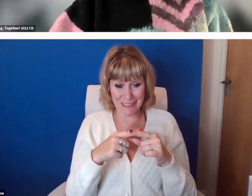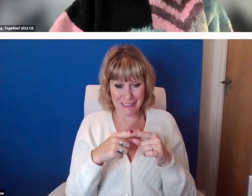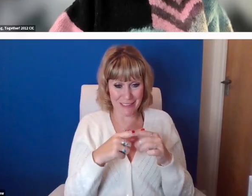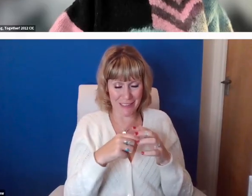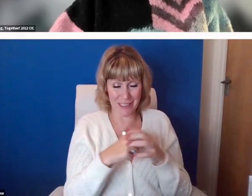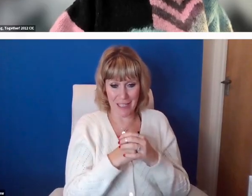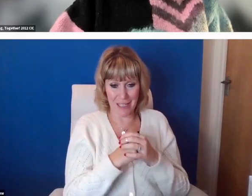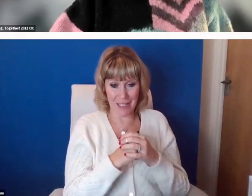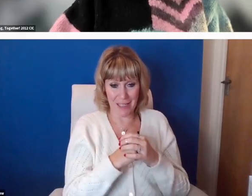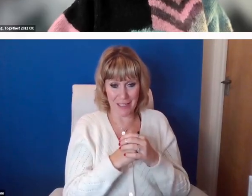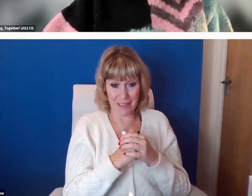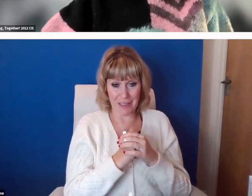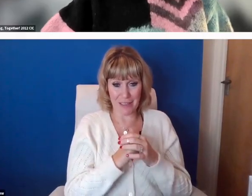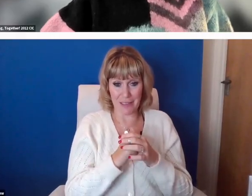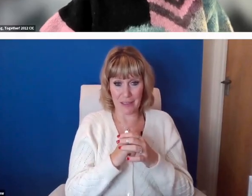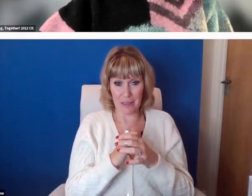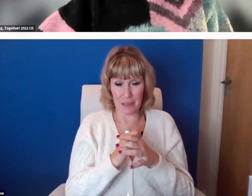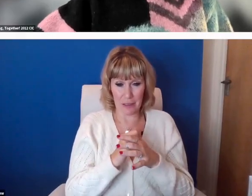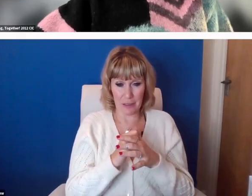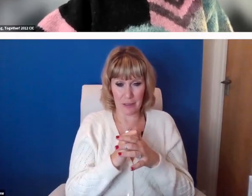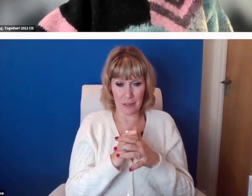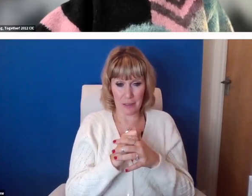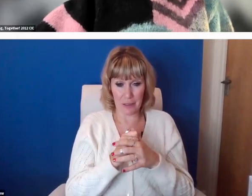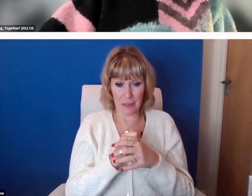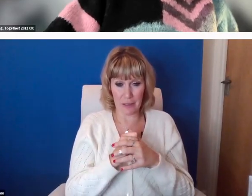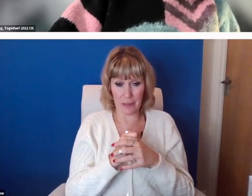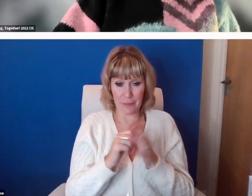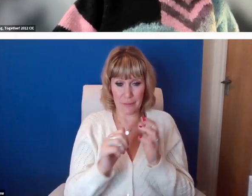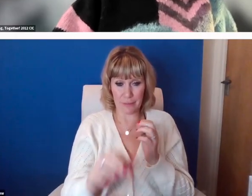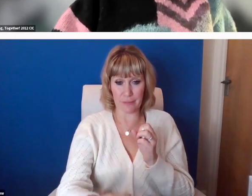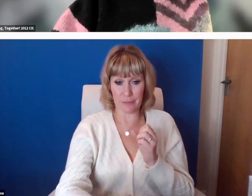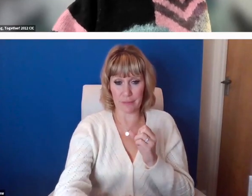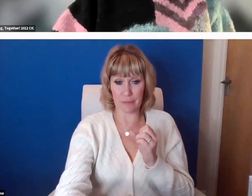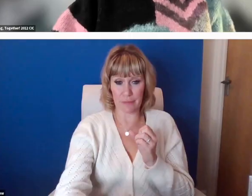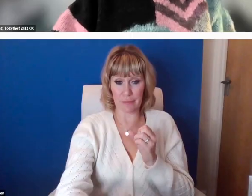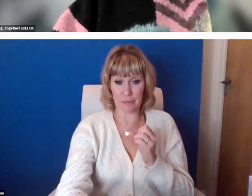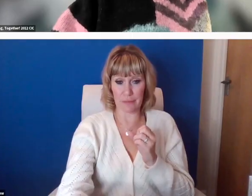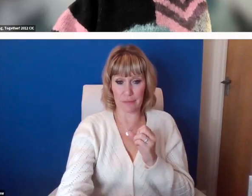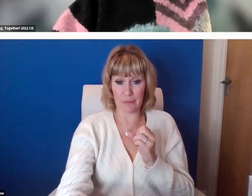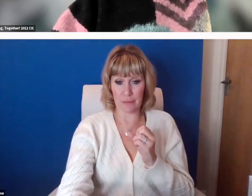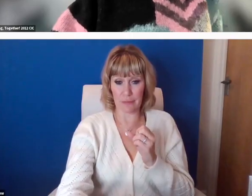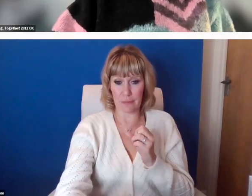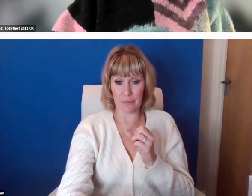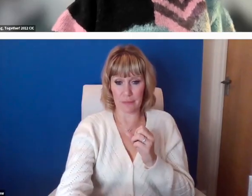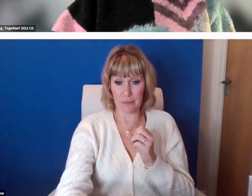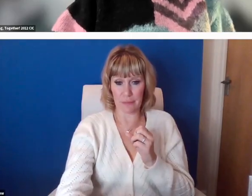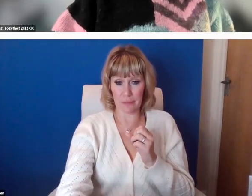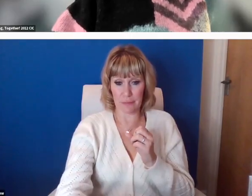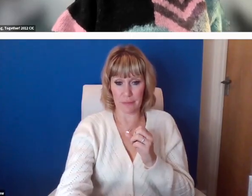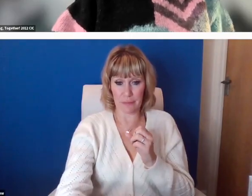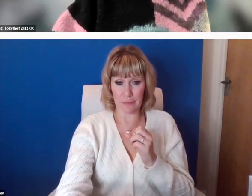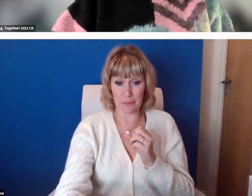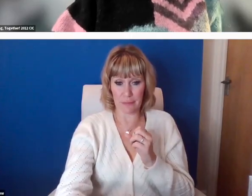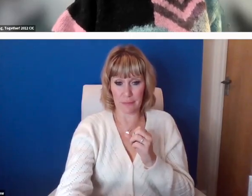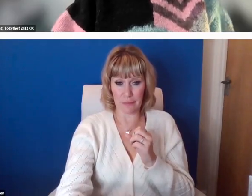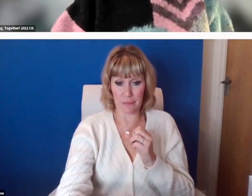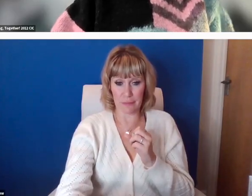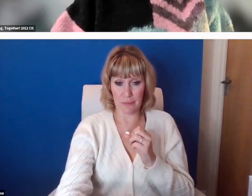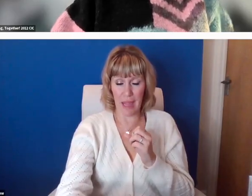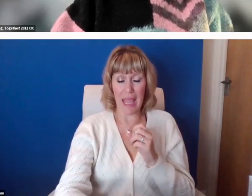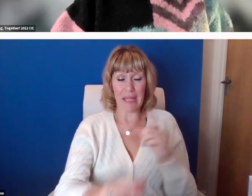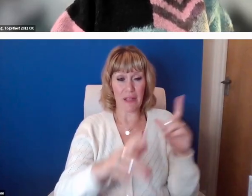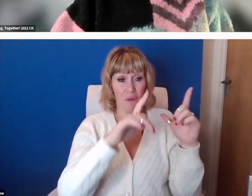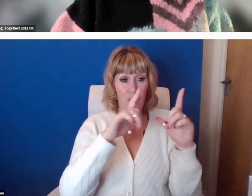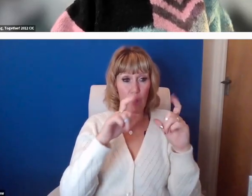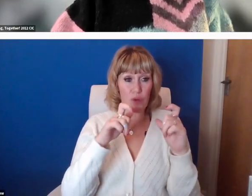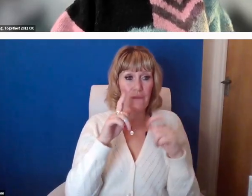Self-portrait 2025. This is a photograph of a woman in the sun, stood in front of a swimming